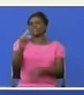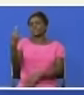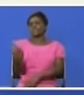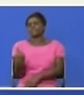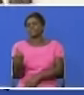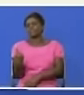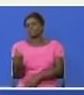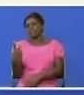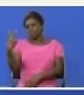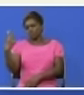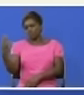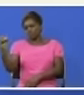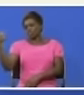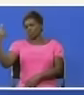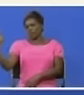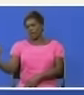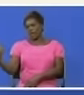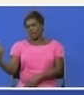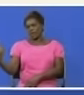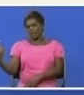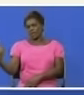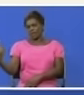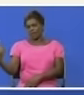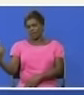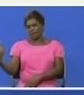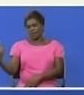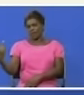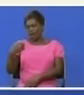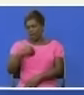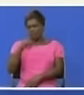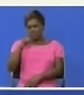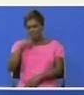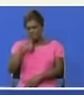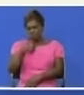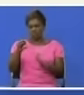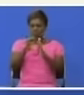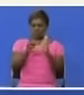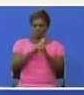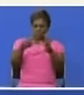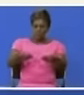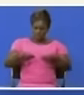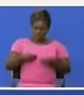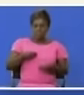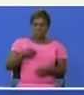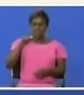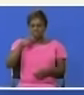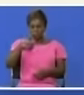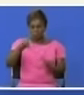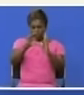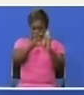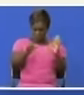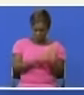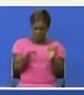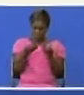first? Do we go to 2001? You know, 2001, we didn't even have the new constitution. We gave ourselves a new constitution that preserved